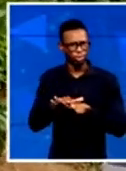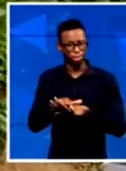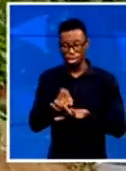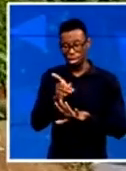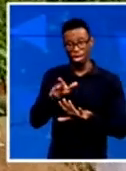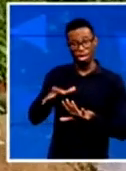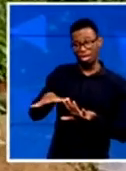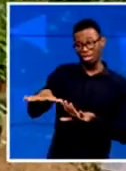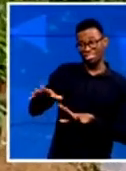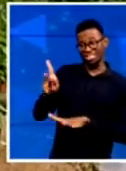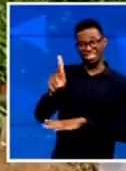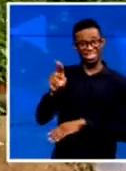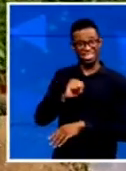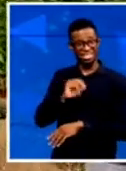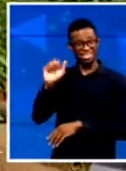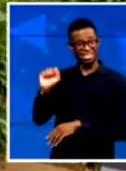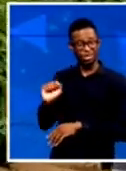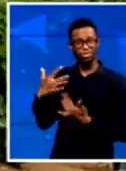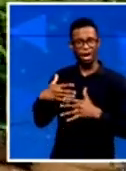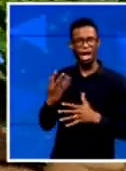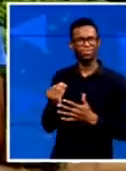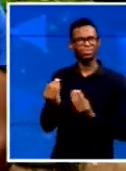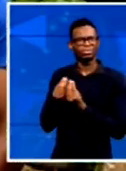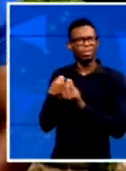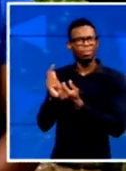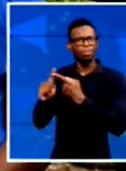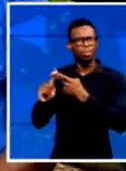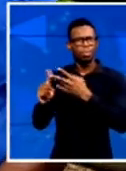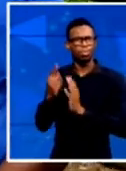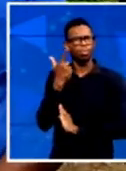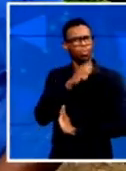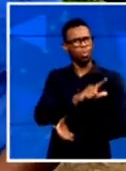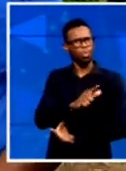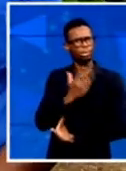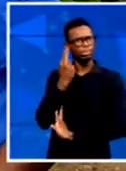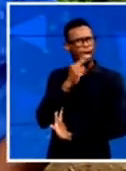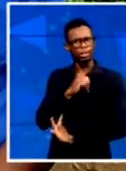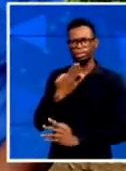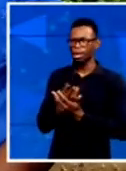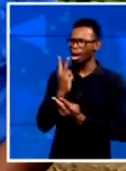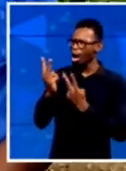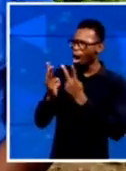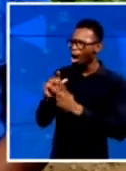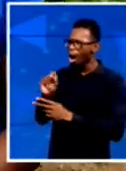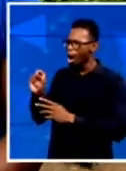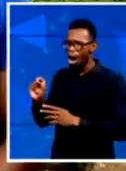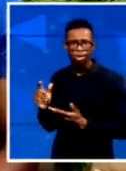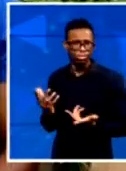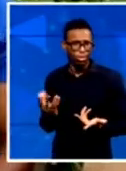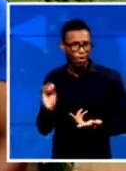coastline, which hence we extended this to rural tourism